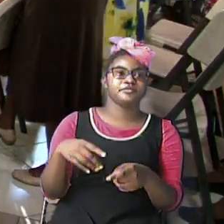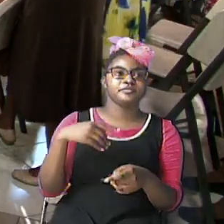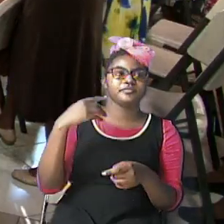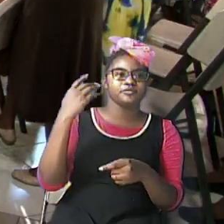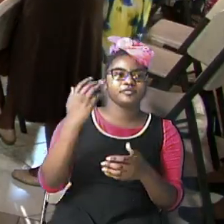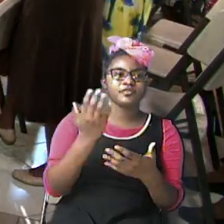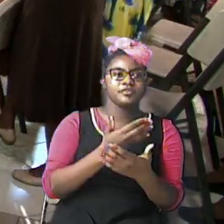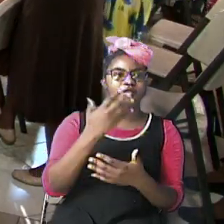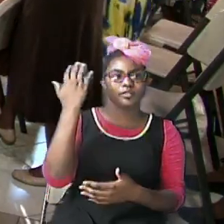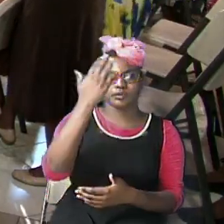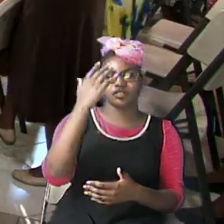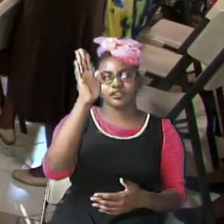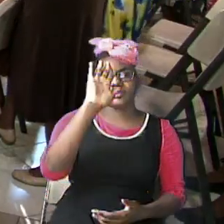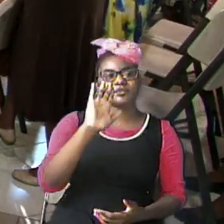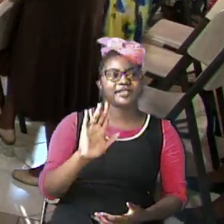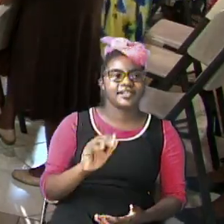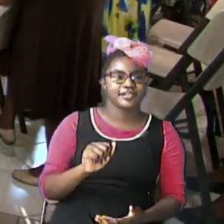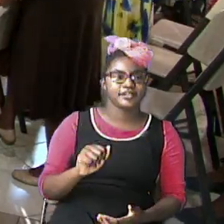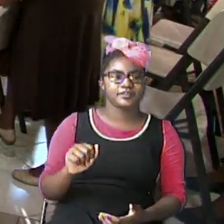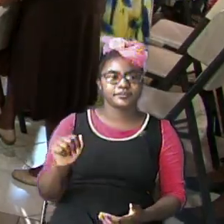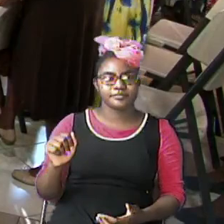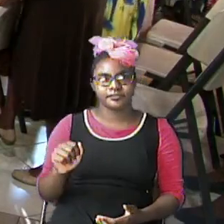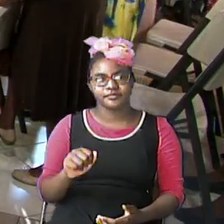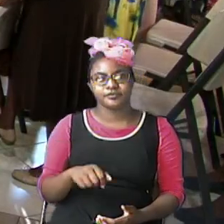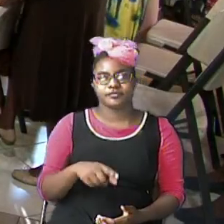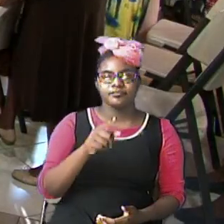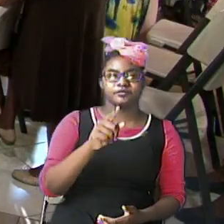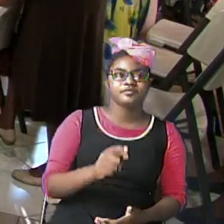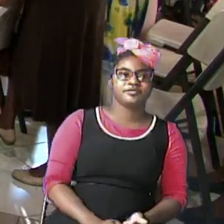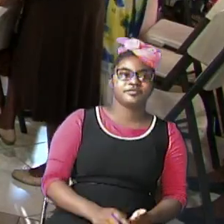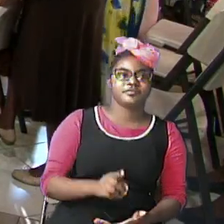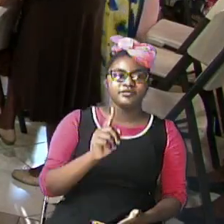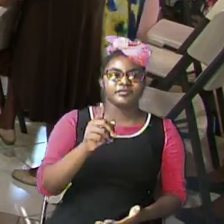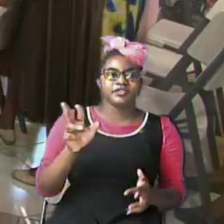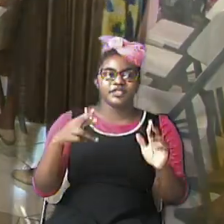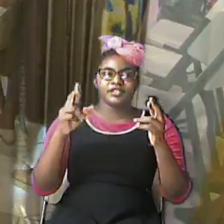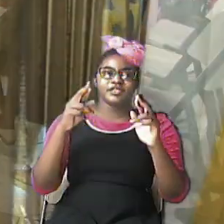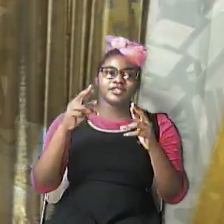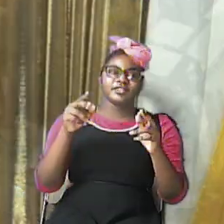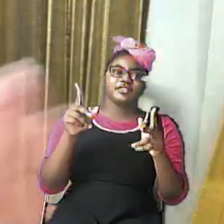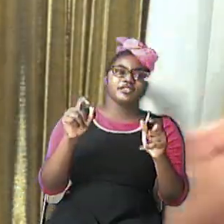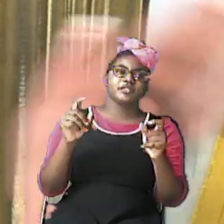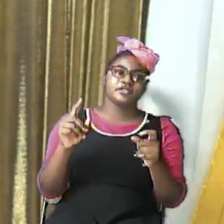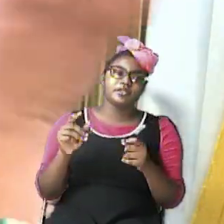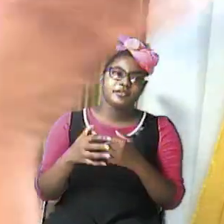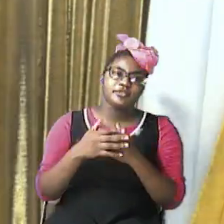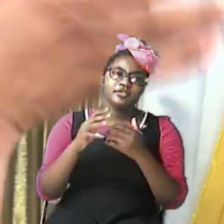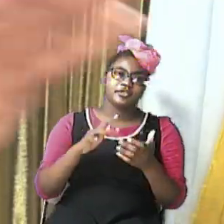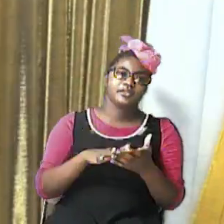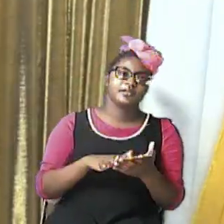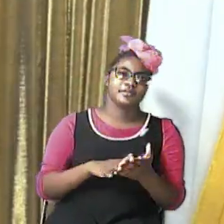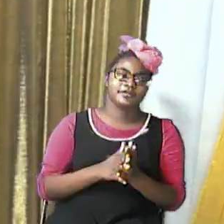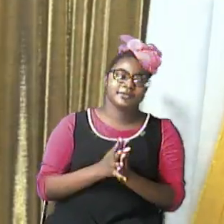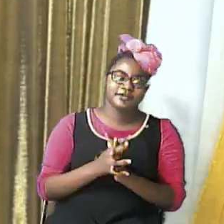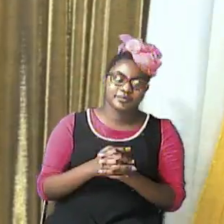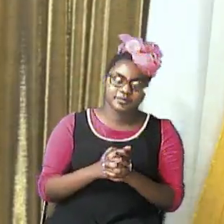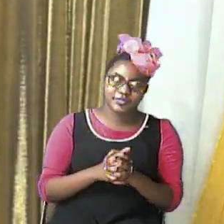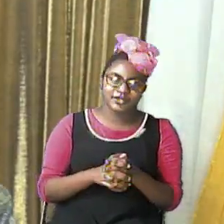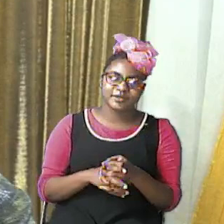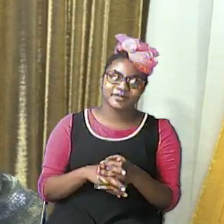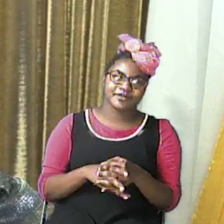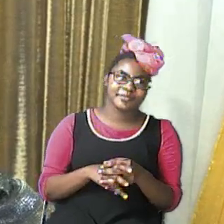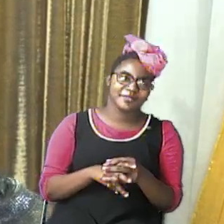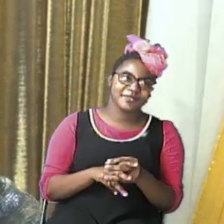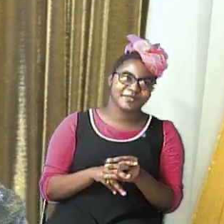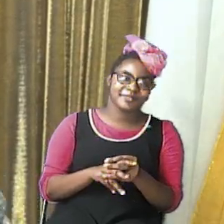to lift Him up some more? Are you ready to lift Him up some more? Are you ready to glorify Him some more? Come on, everybody. If you